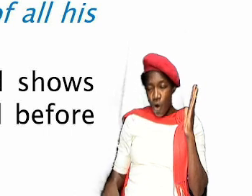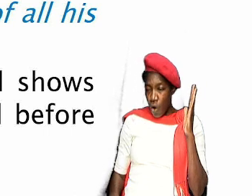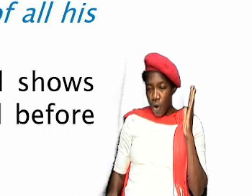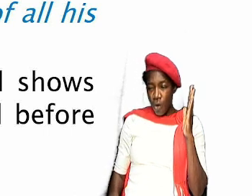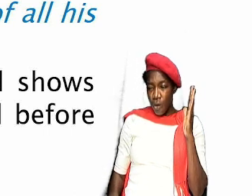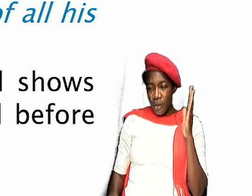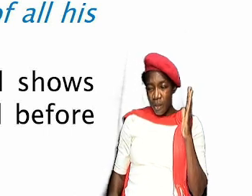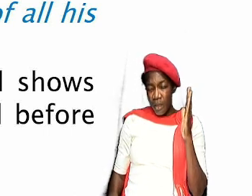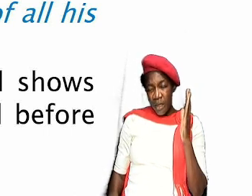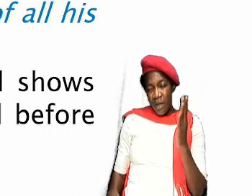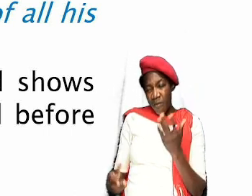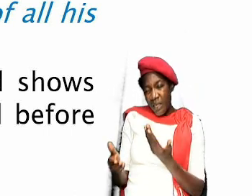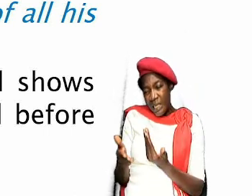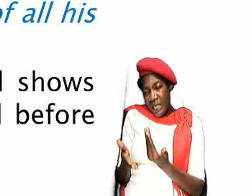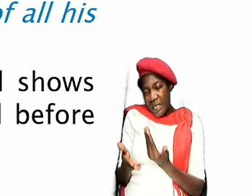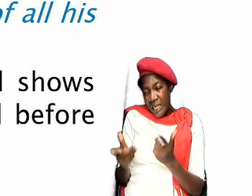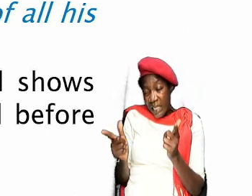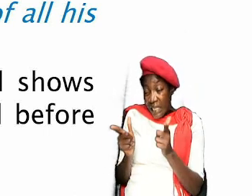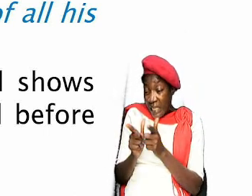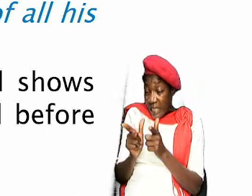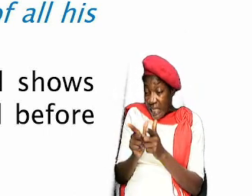the simplest of things.